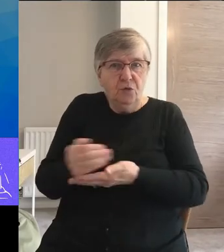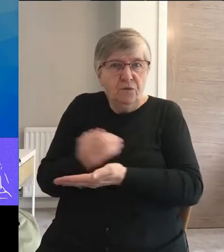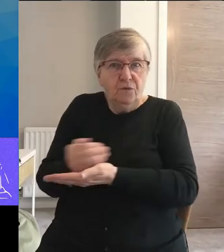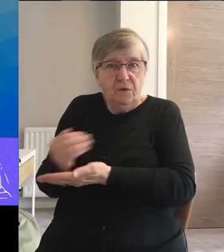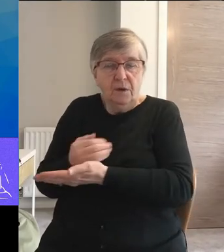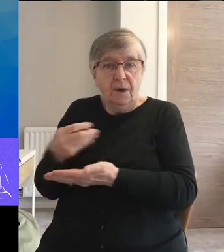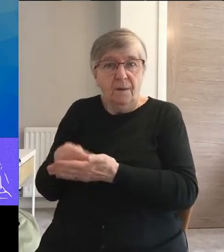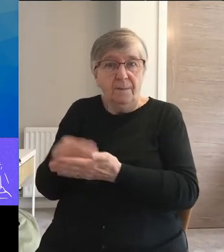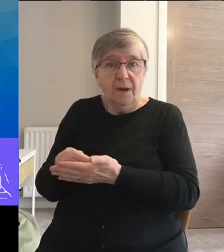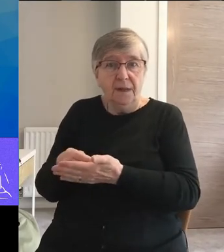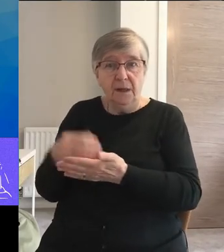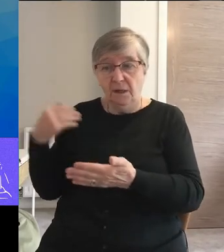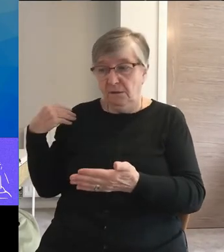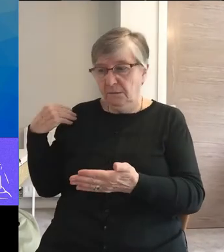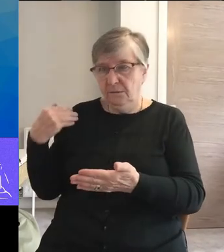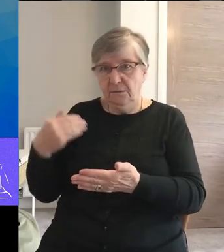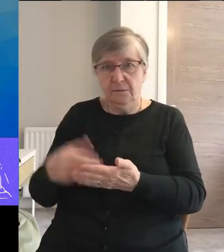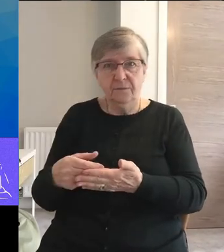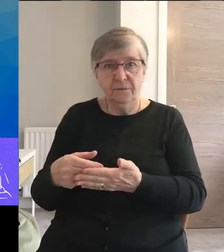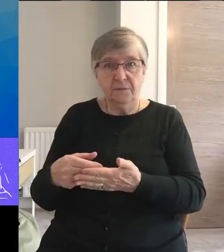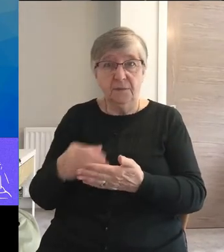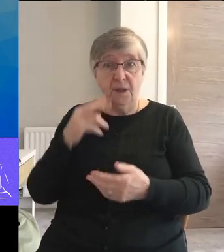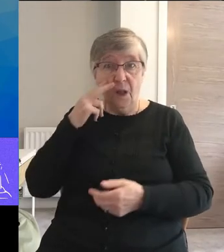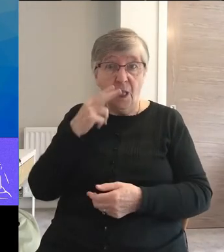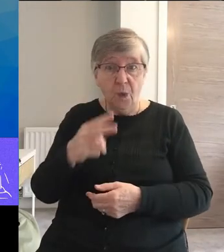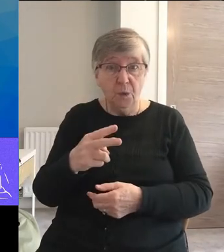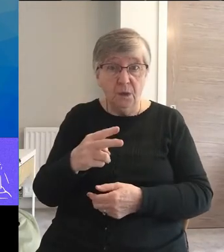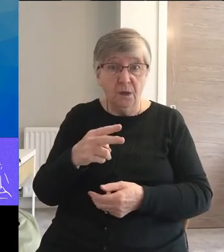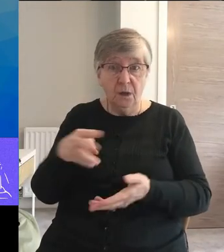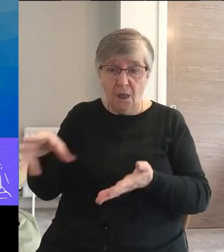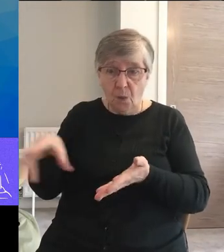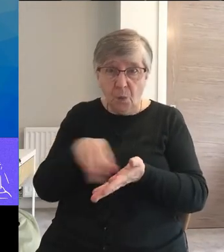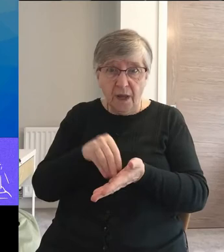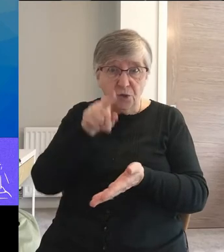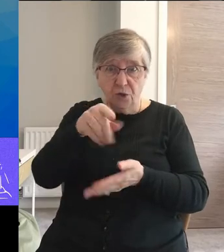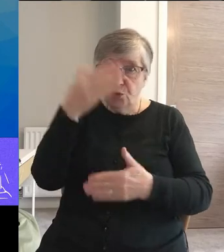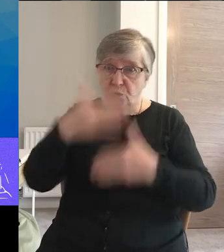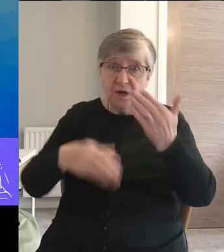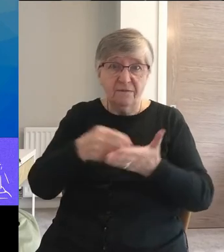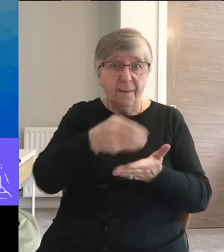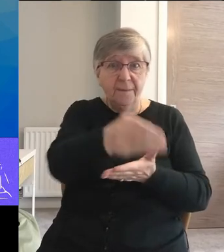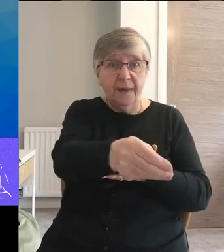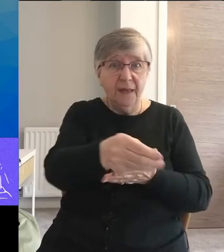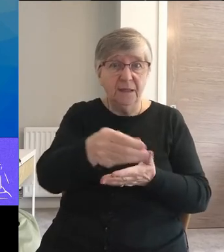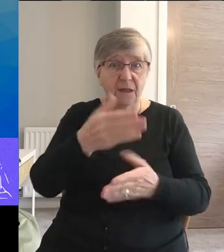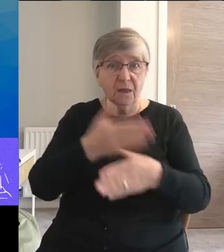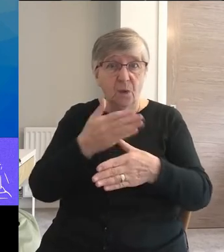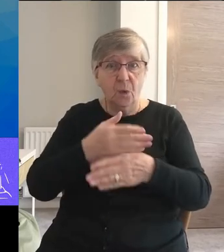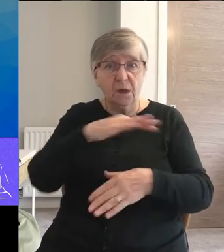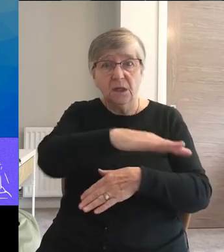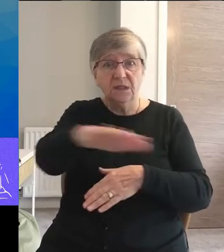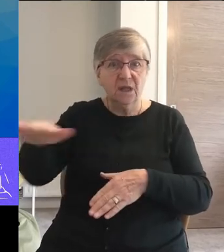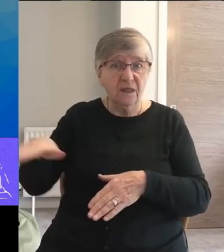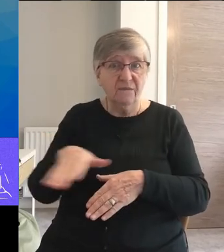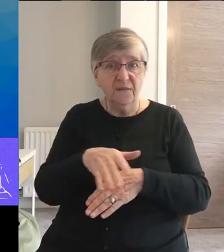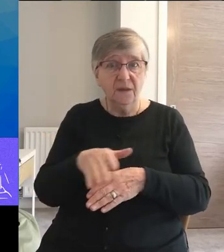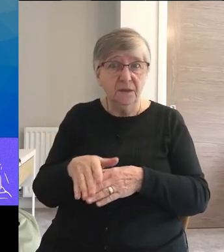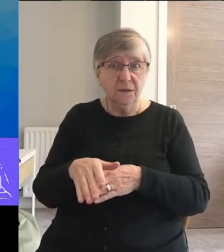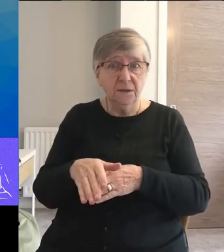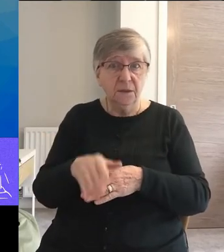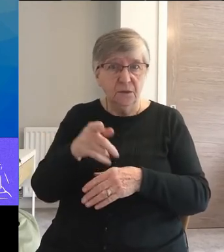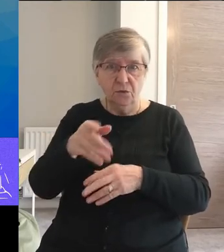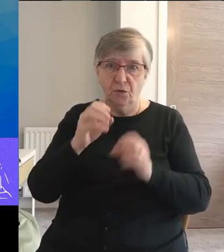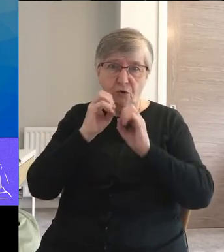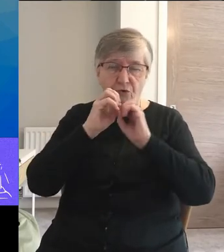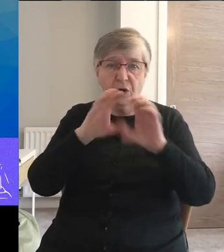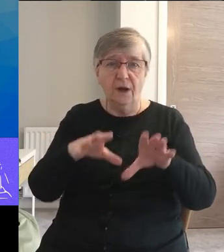in the last days. Look, the wages you failed to pay the workers who mowed your fields are crying out against you. The cries